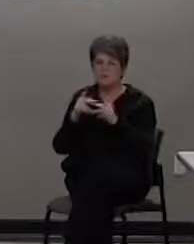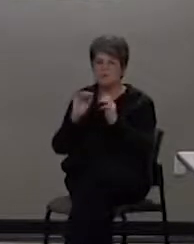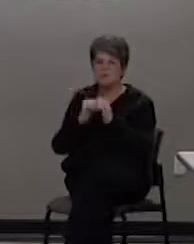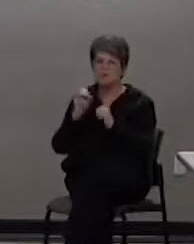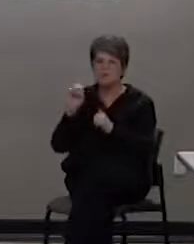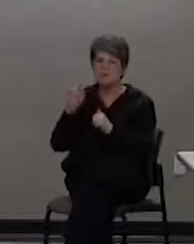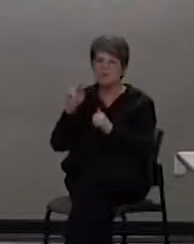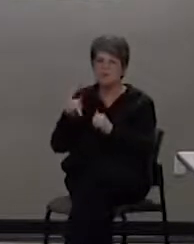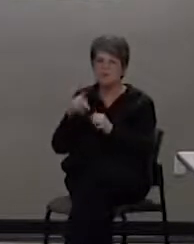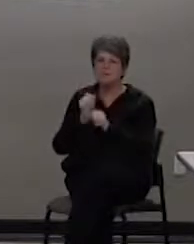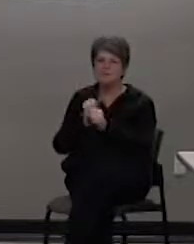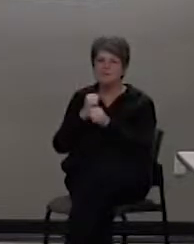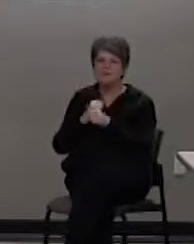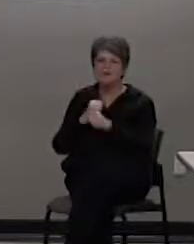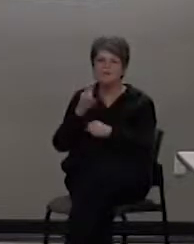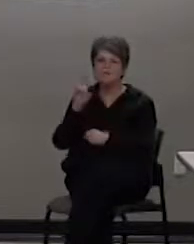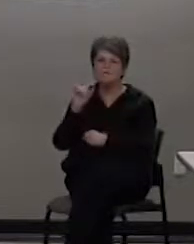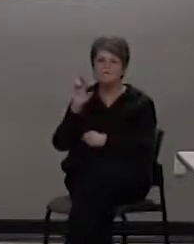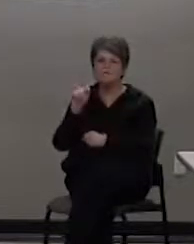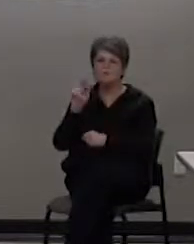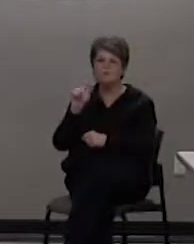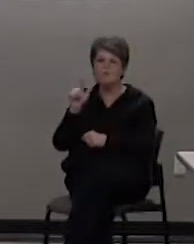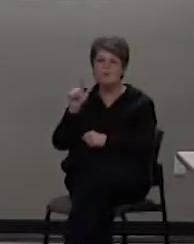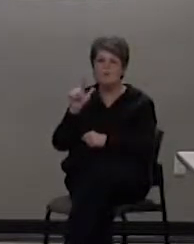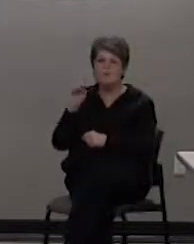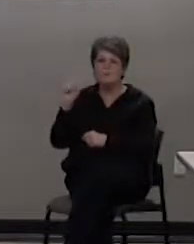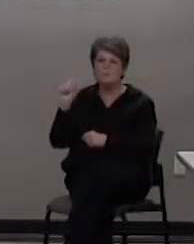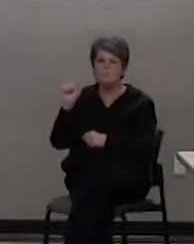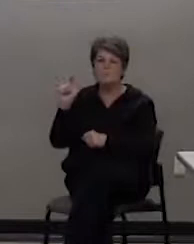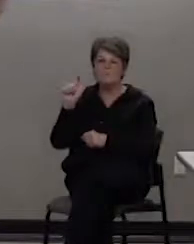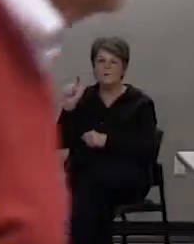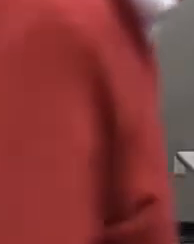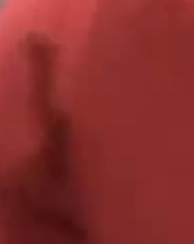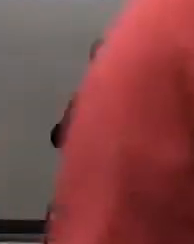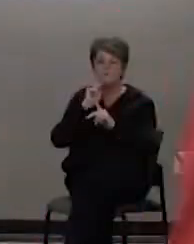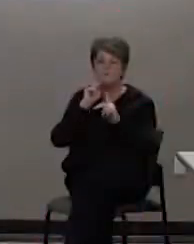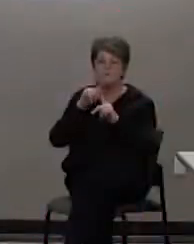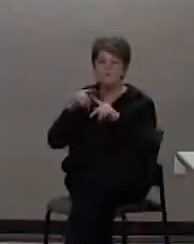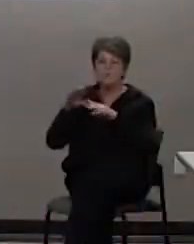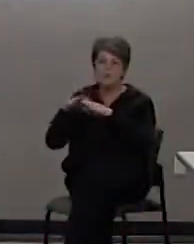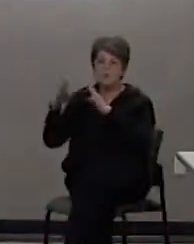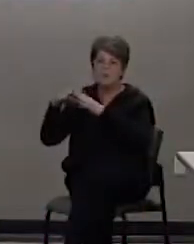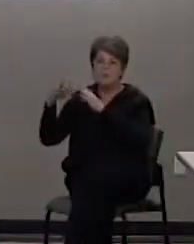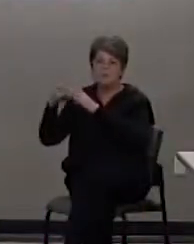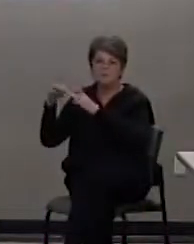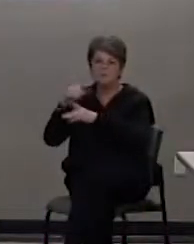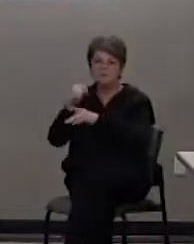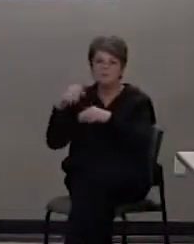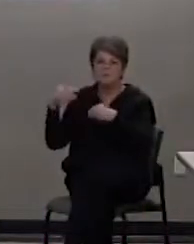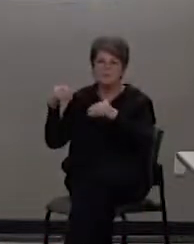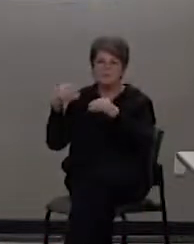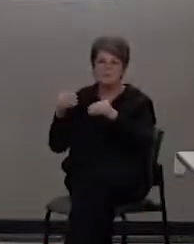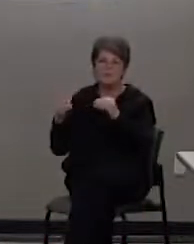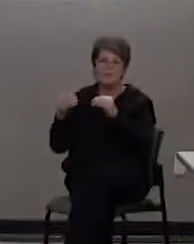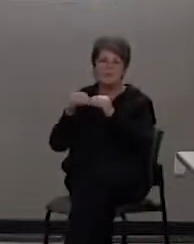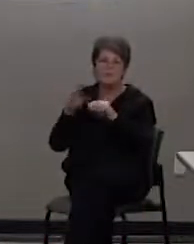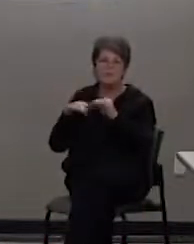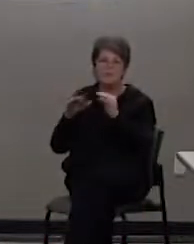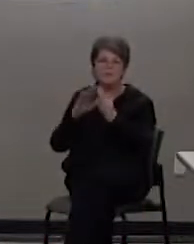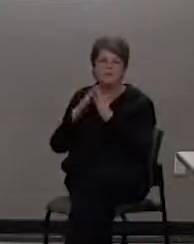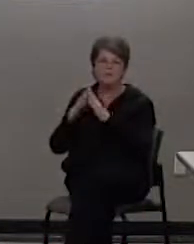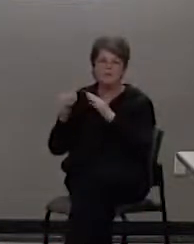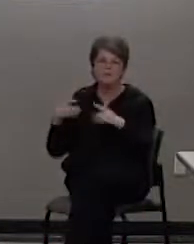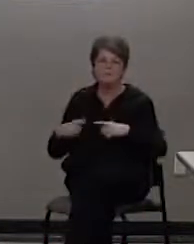help create, for example, a virtual mall for the retailers that open up in Perryville so that you can market well beyond the community and